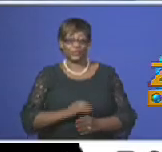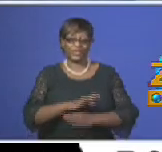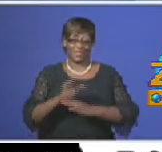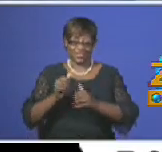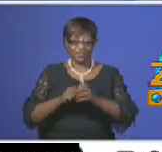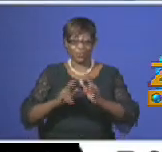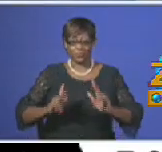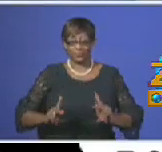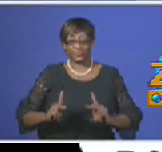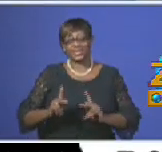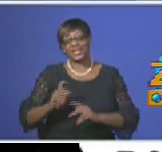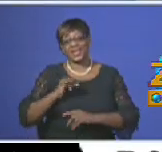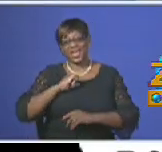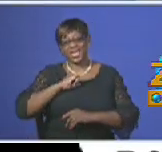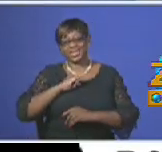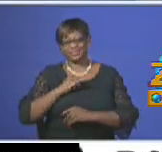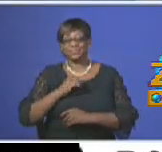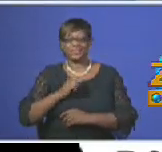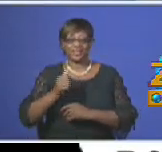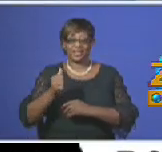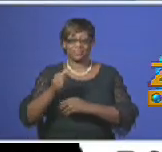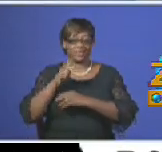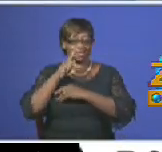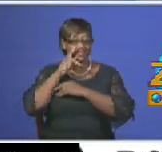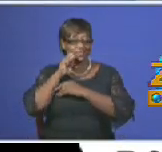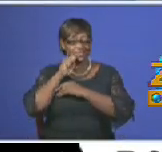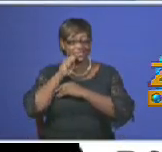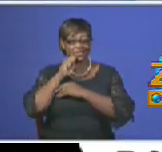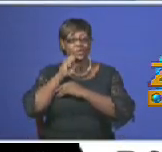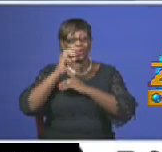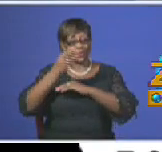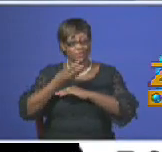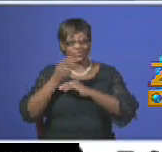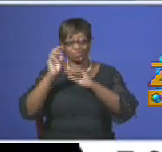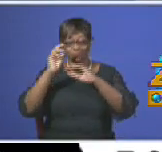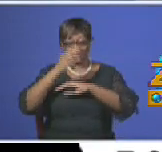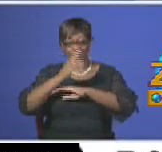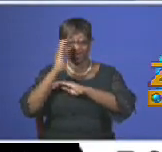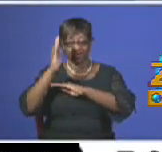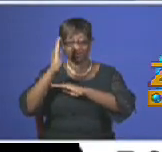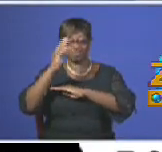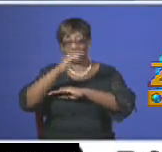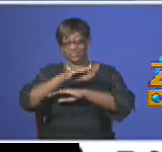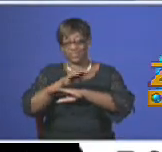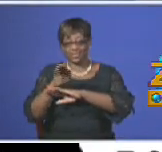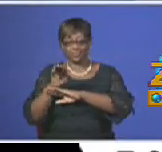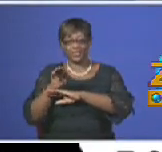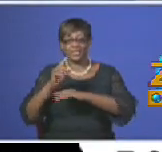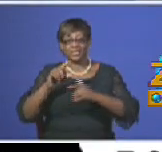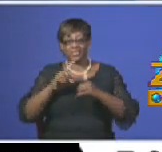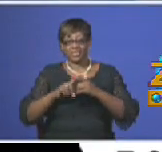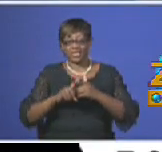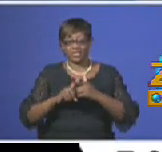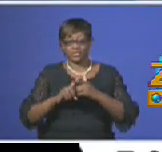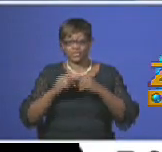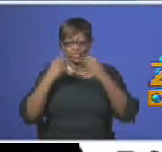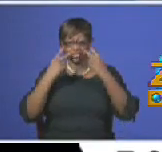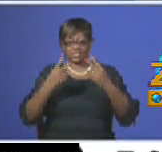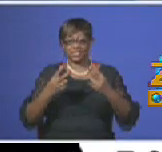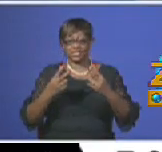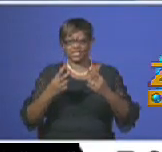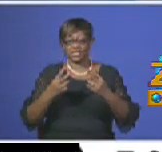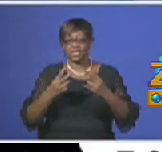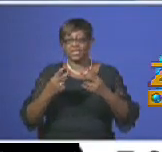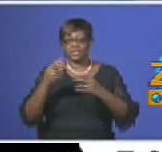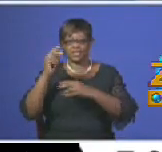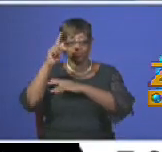Good evening, everyone. I'm Keishla Adderley, and welcome to the Bahamas Tonight. Topping the news this evening, Prime Minister the Most Honorable Dr. Hubert Minnis